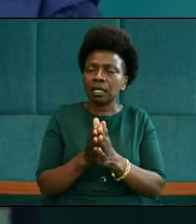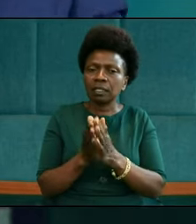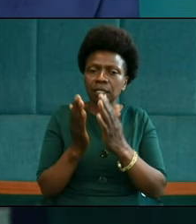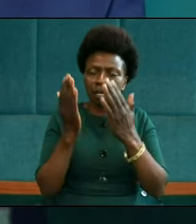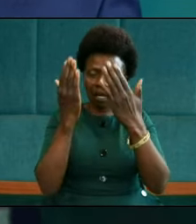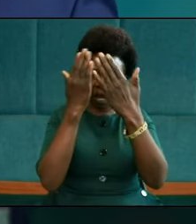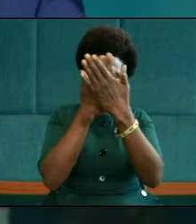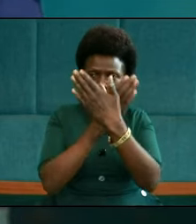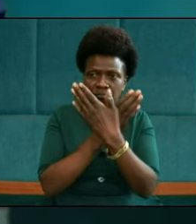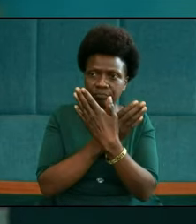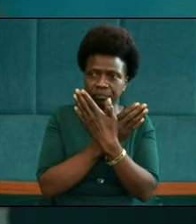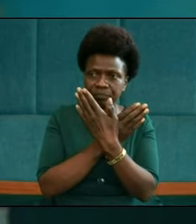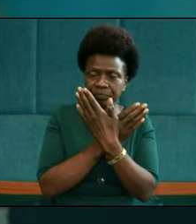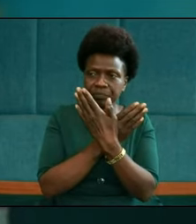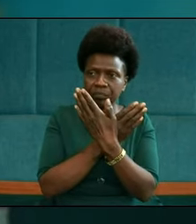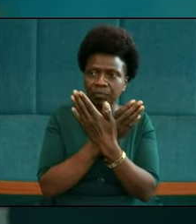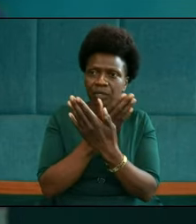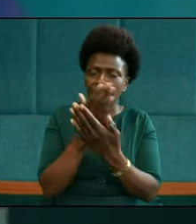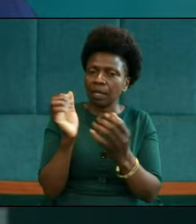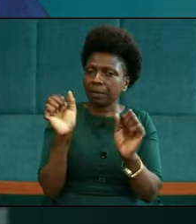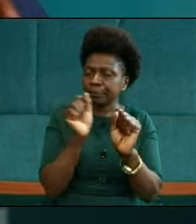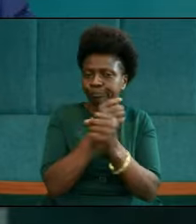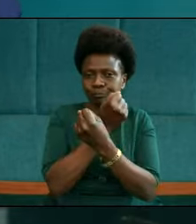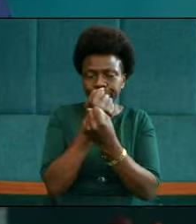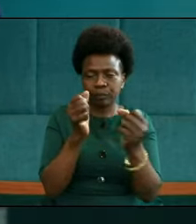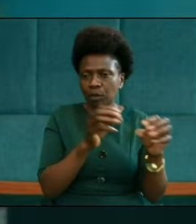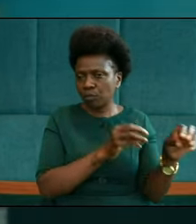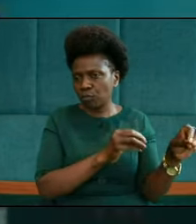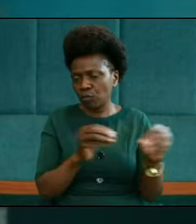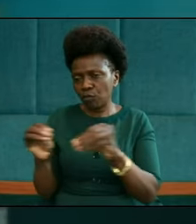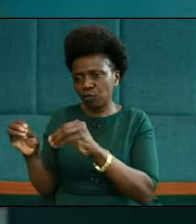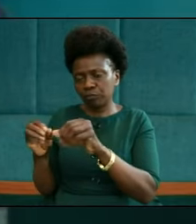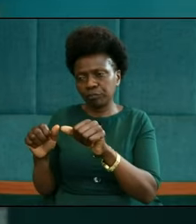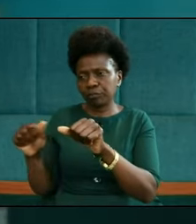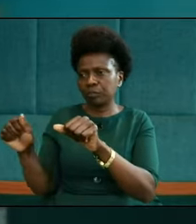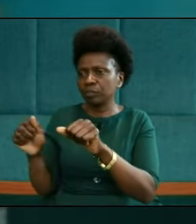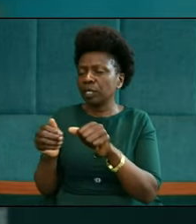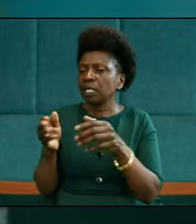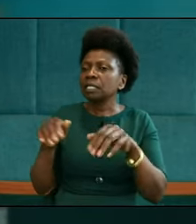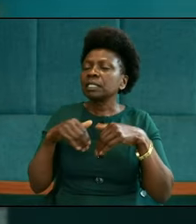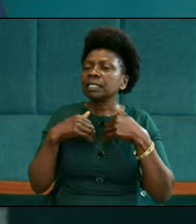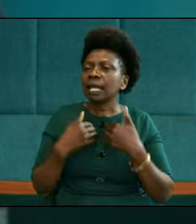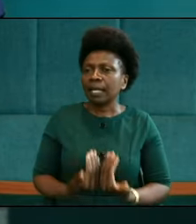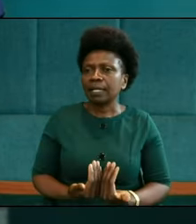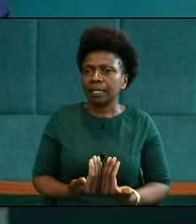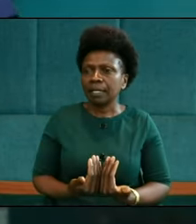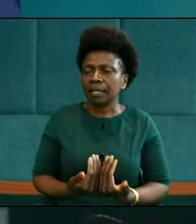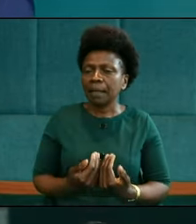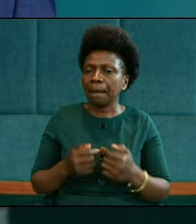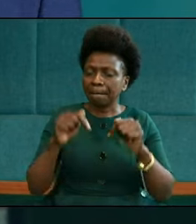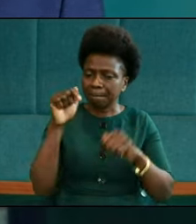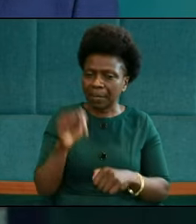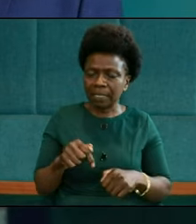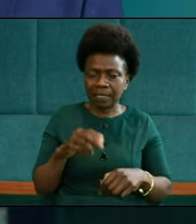night, he cannot be able to move any further. He is very tired. He must